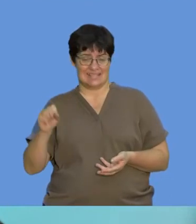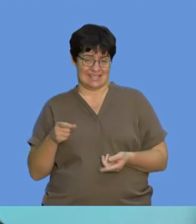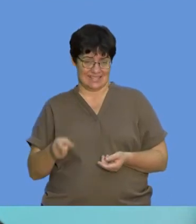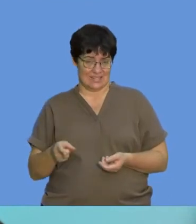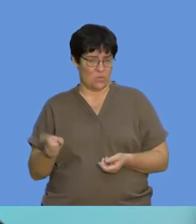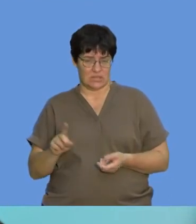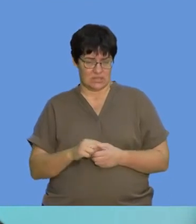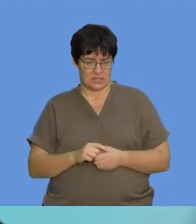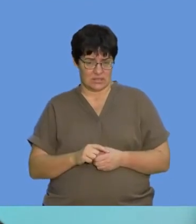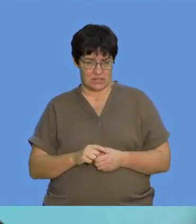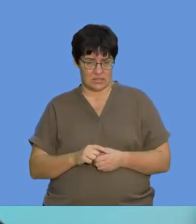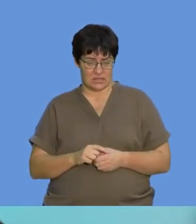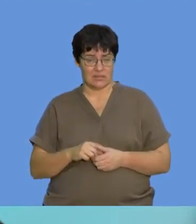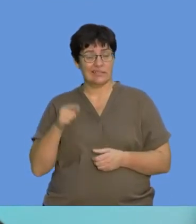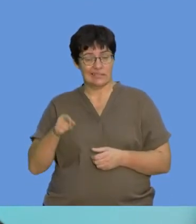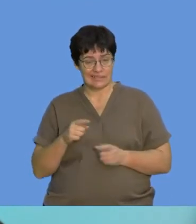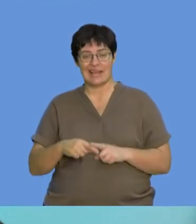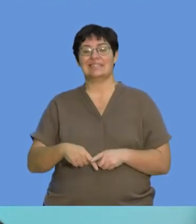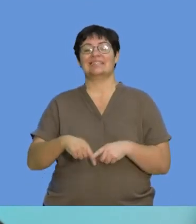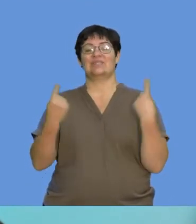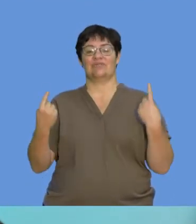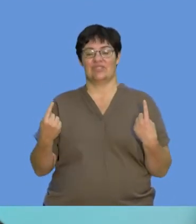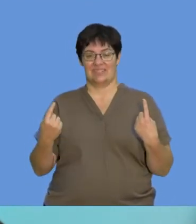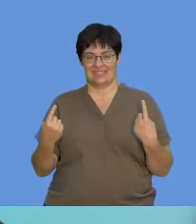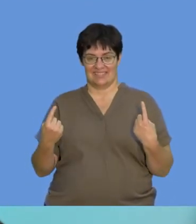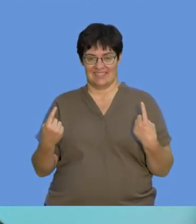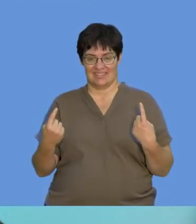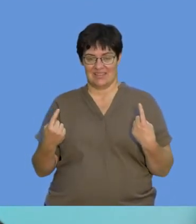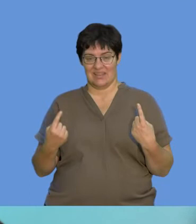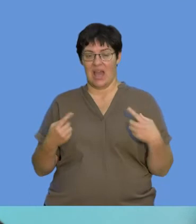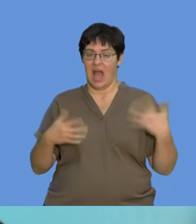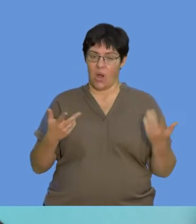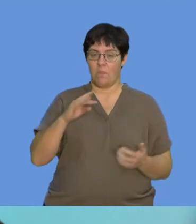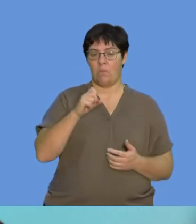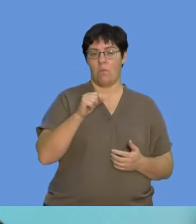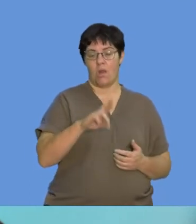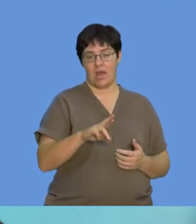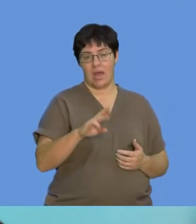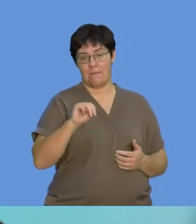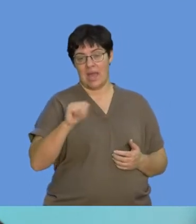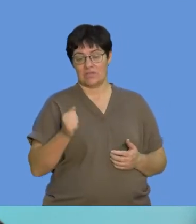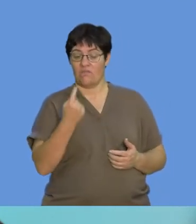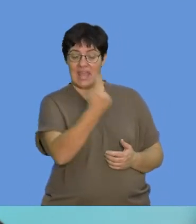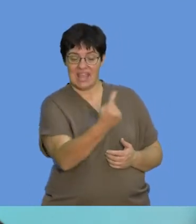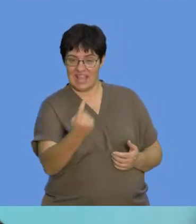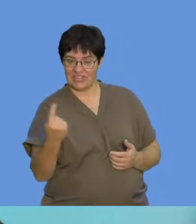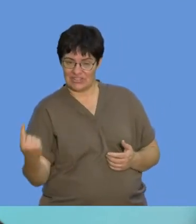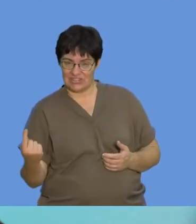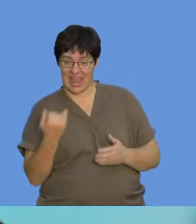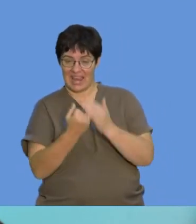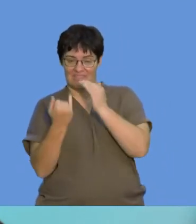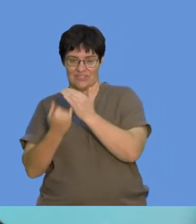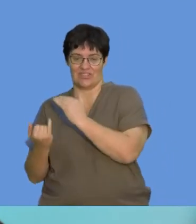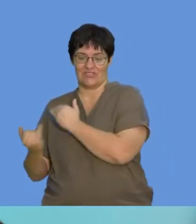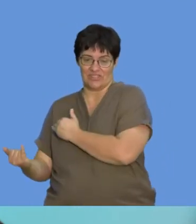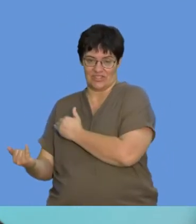that, or the molecular mass? So the molecular mass of this substance is actually derived from the molar masses of each